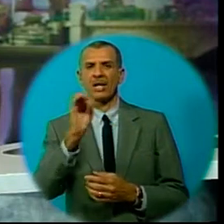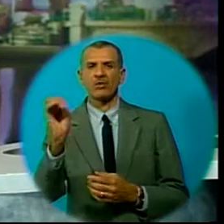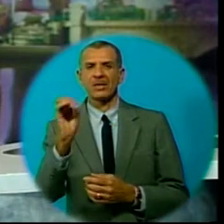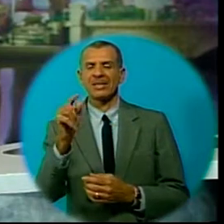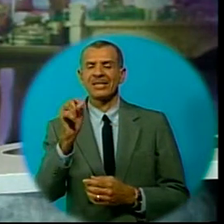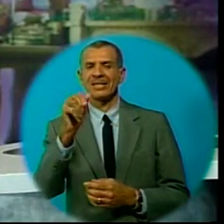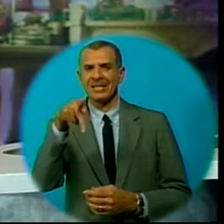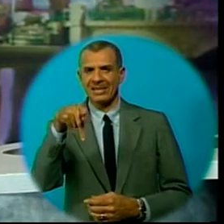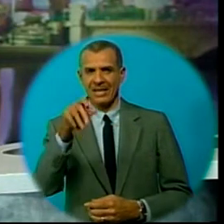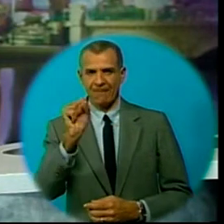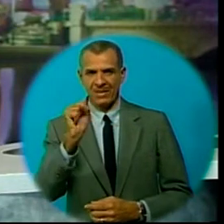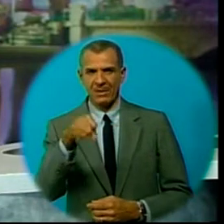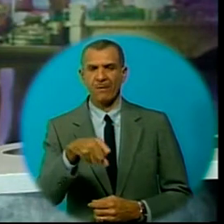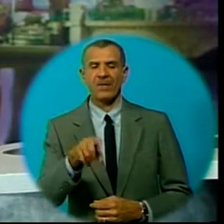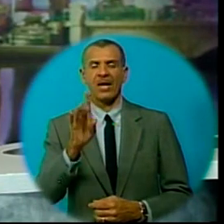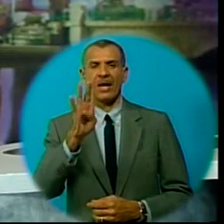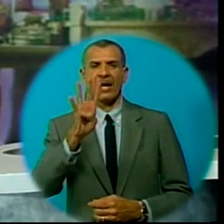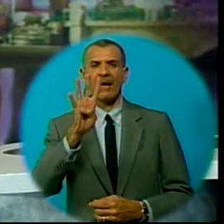That's